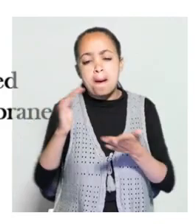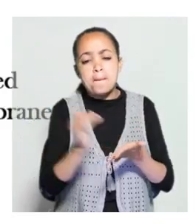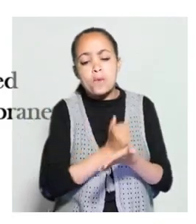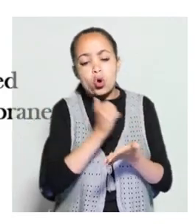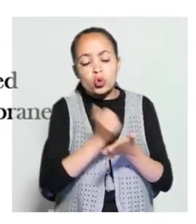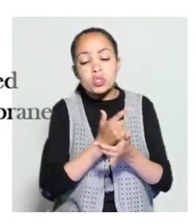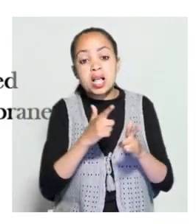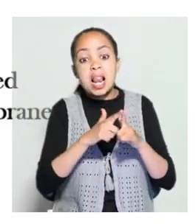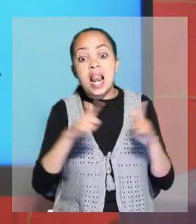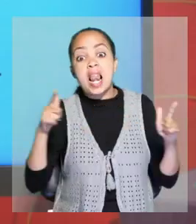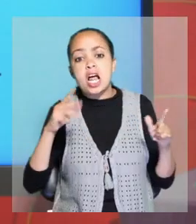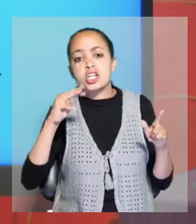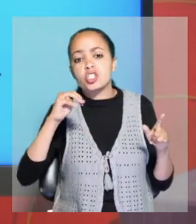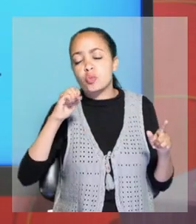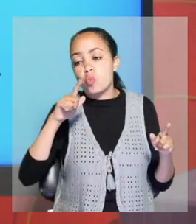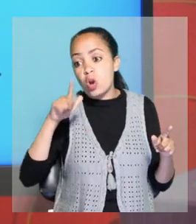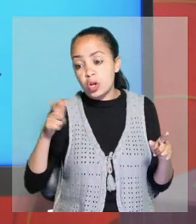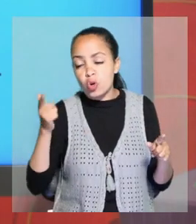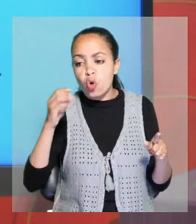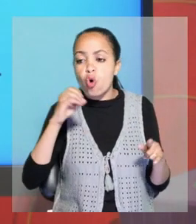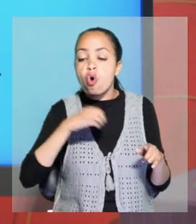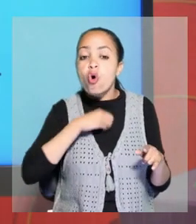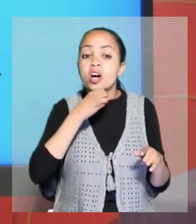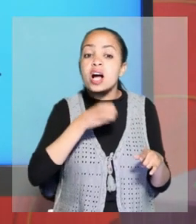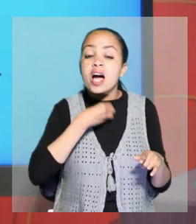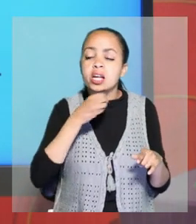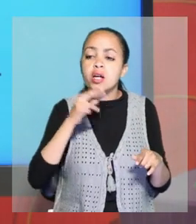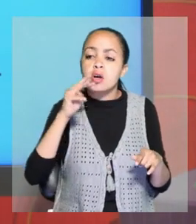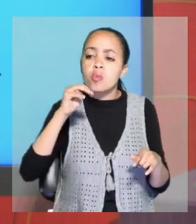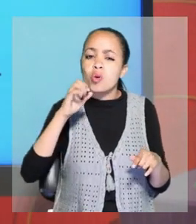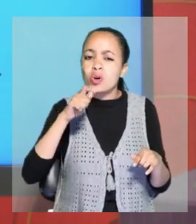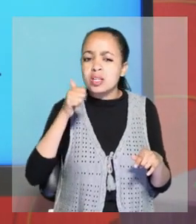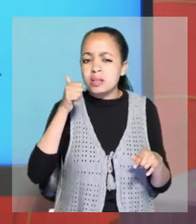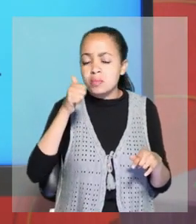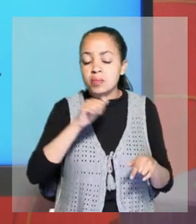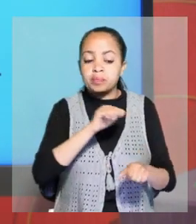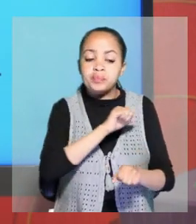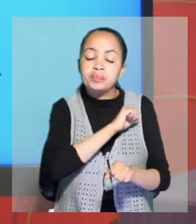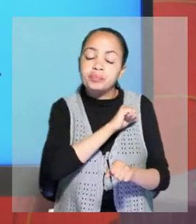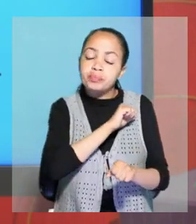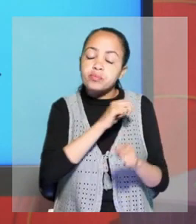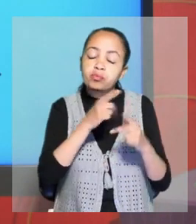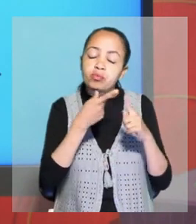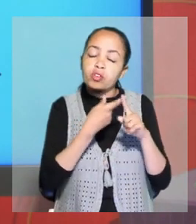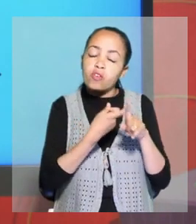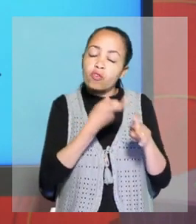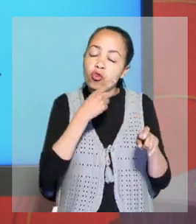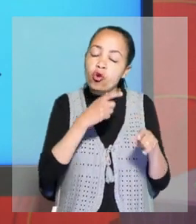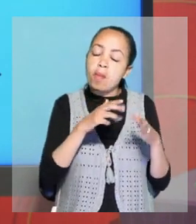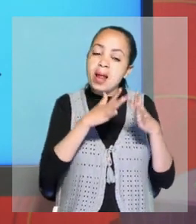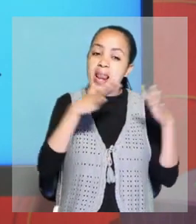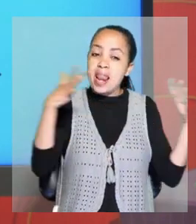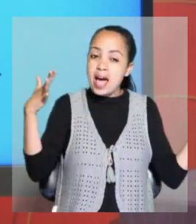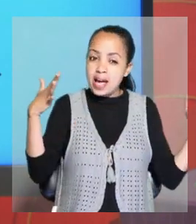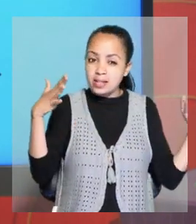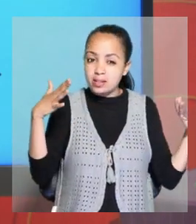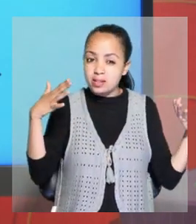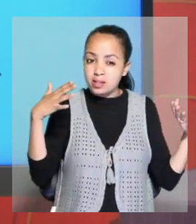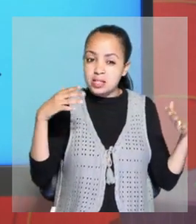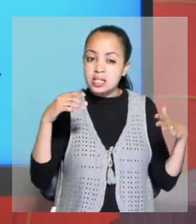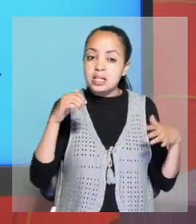producing larger molecule or organic molecule based on energy from that of light. Scientists to mean that it is said to